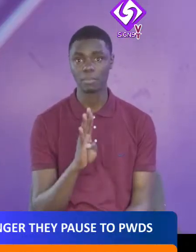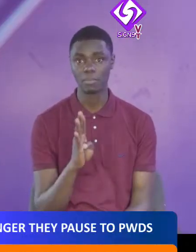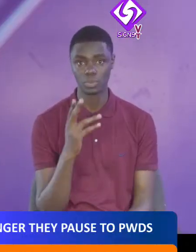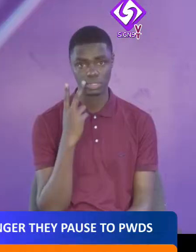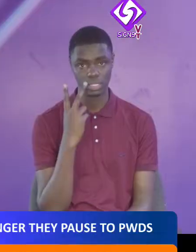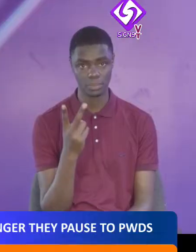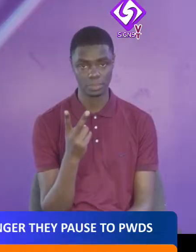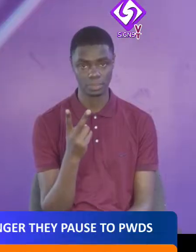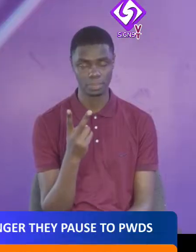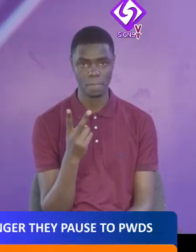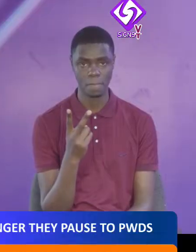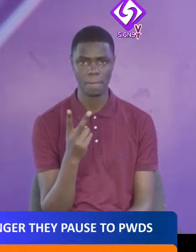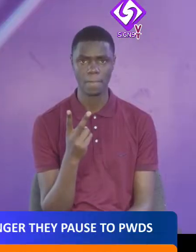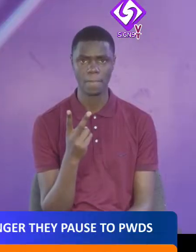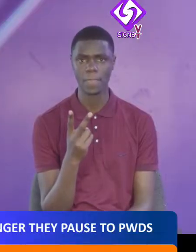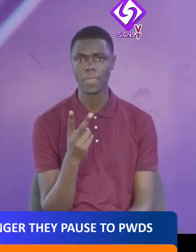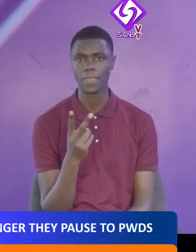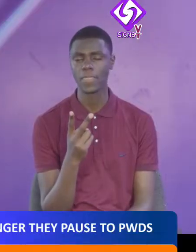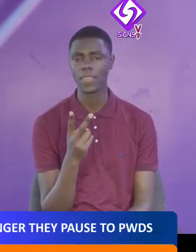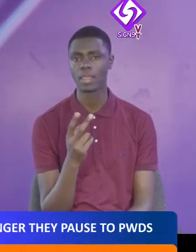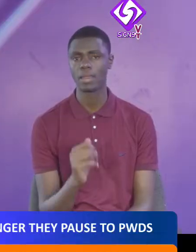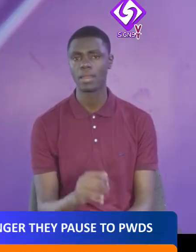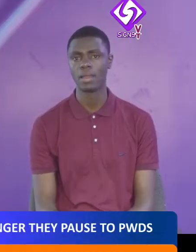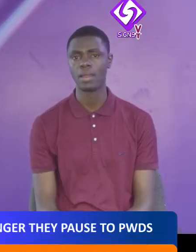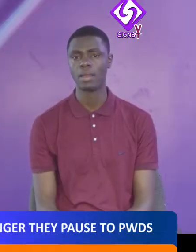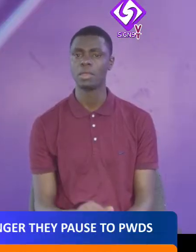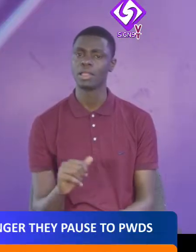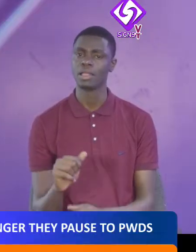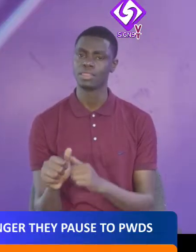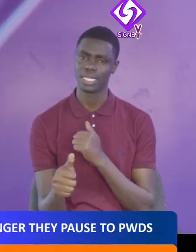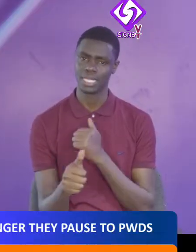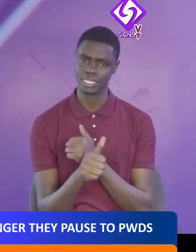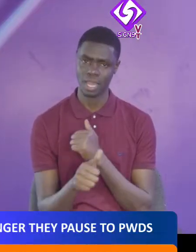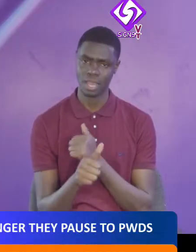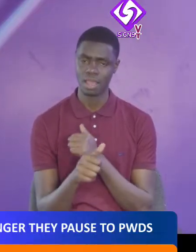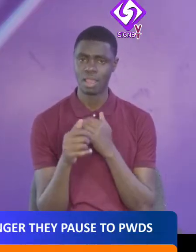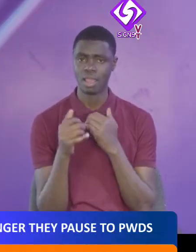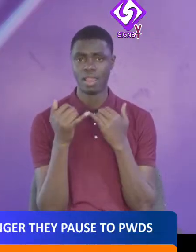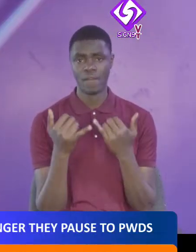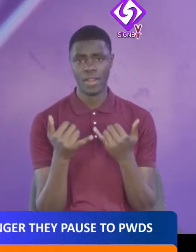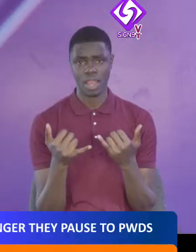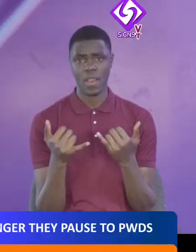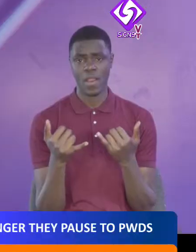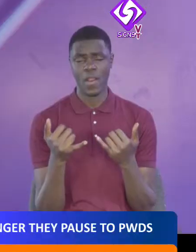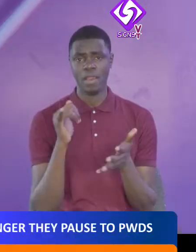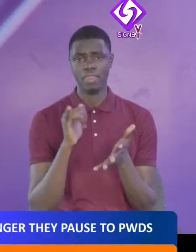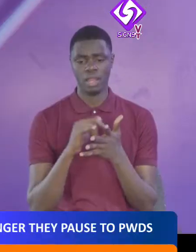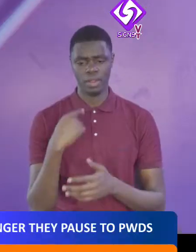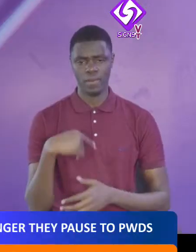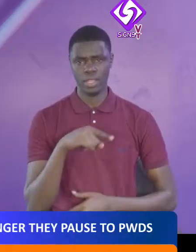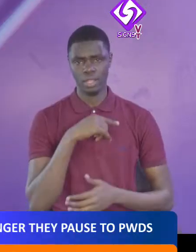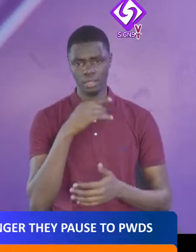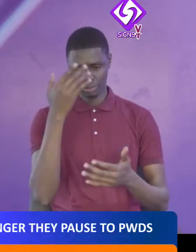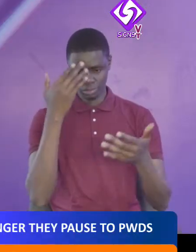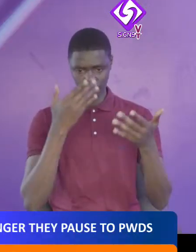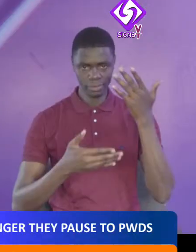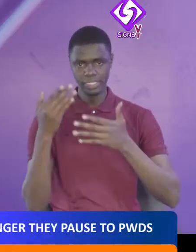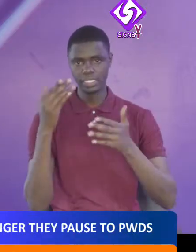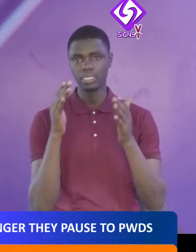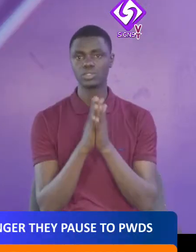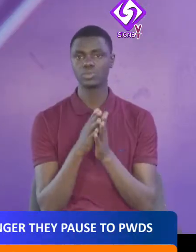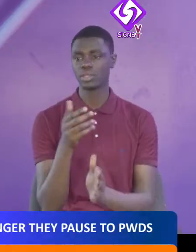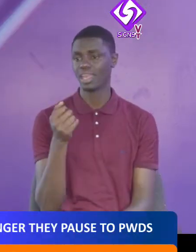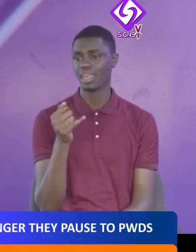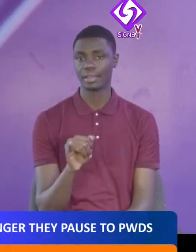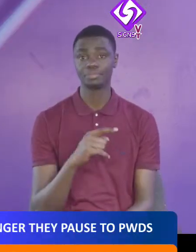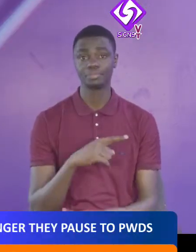see? So the danger right now that I think that we are facing is with AI. Although